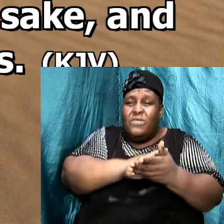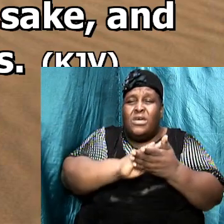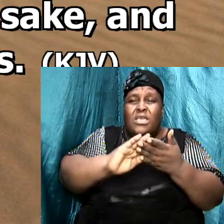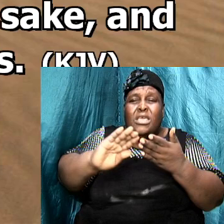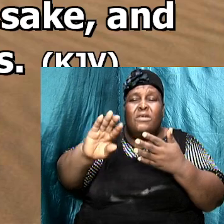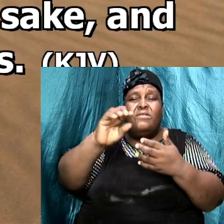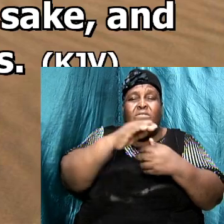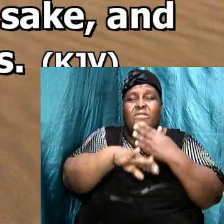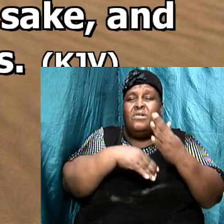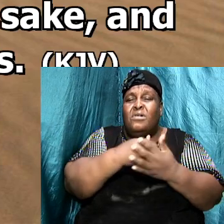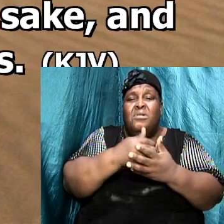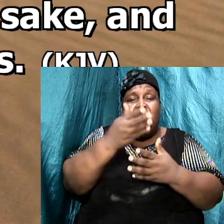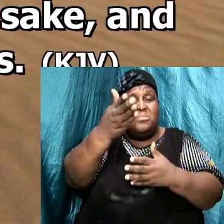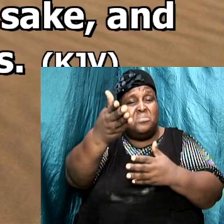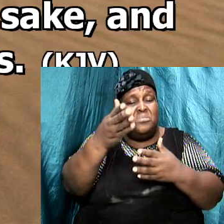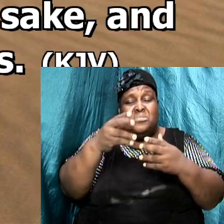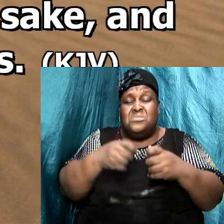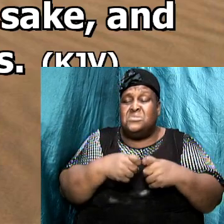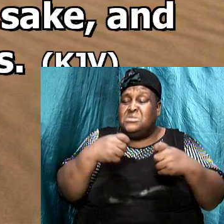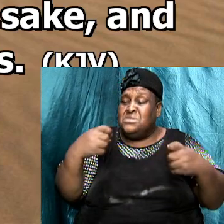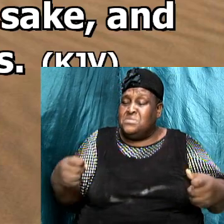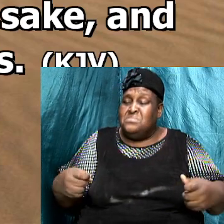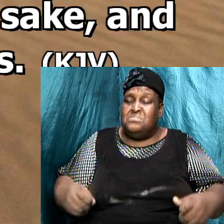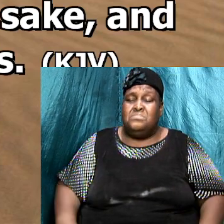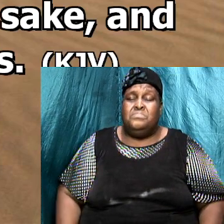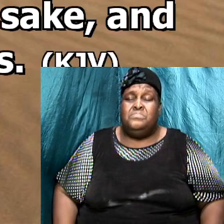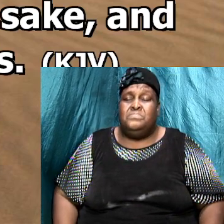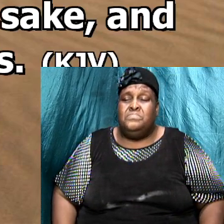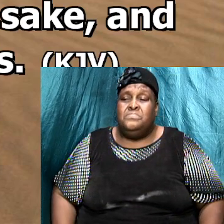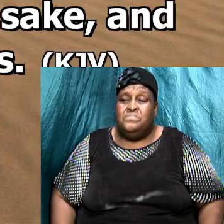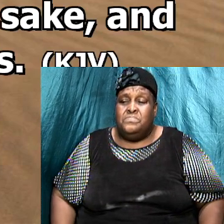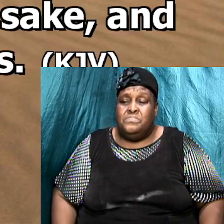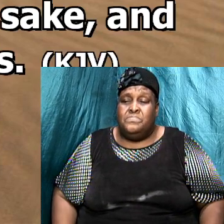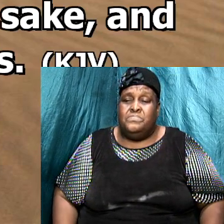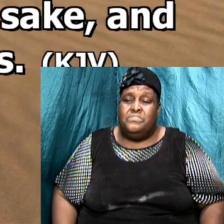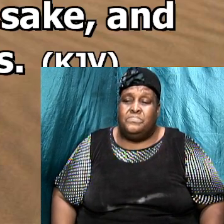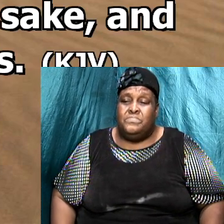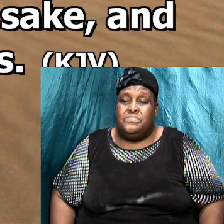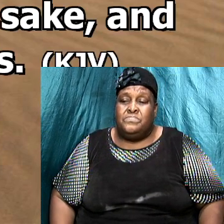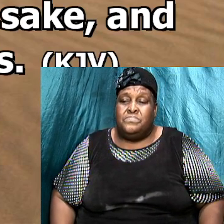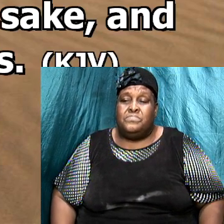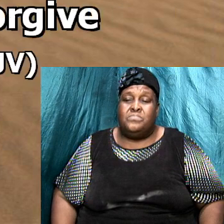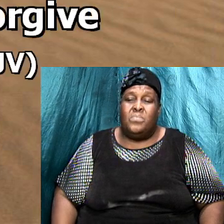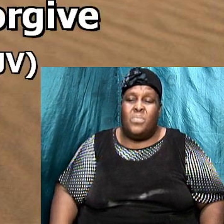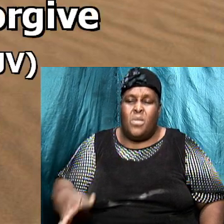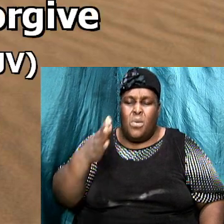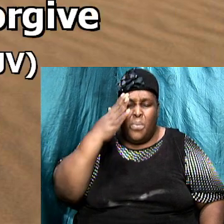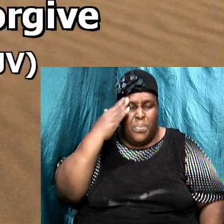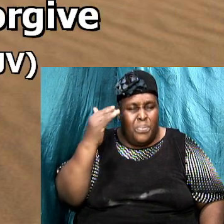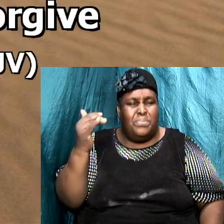you of those sins. Mark 2 verses 7.